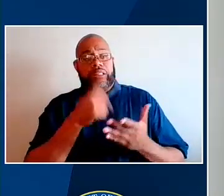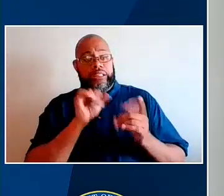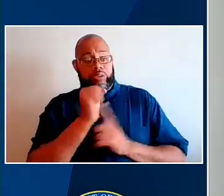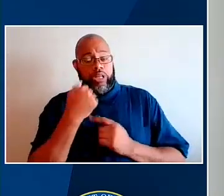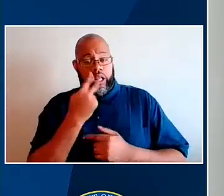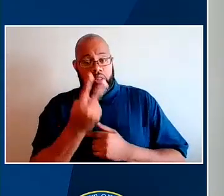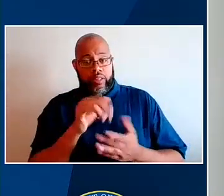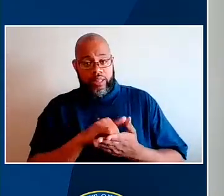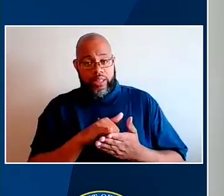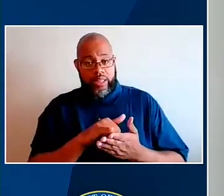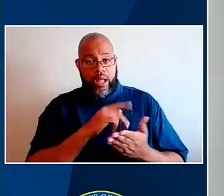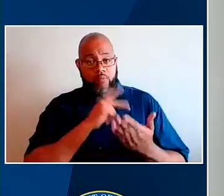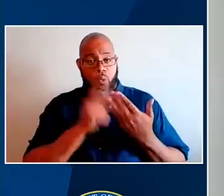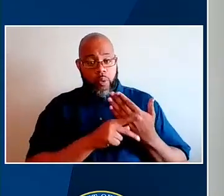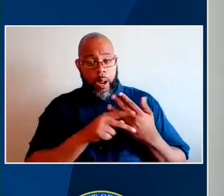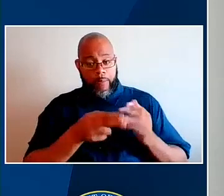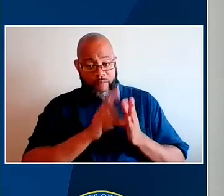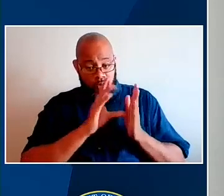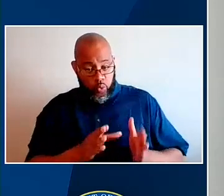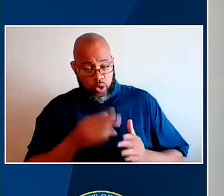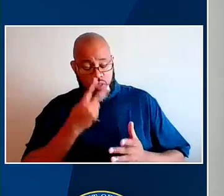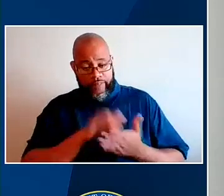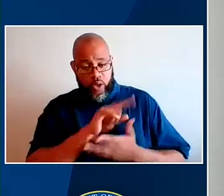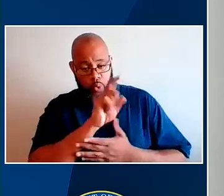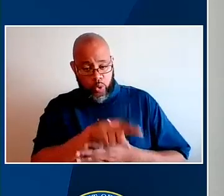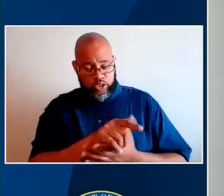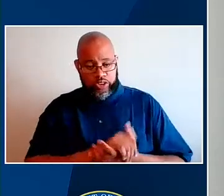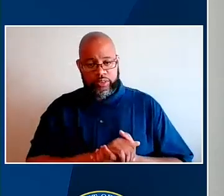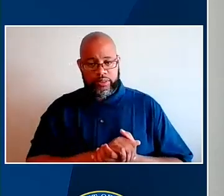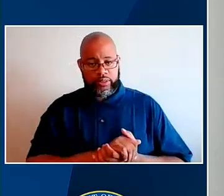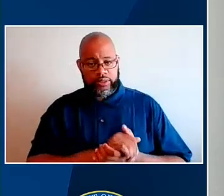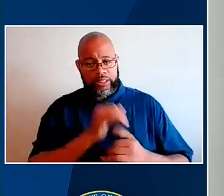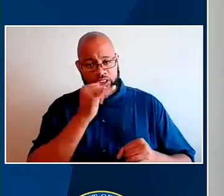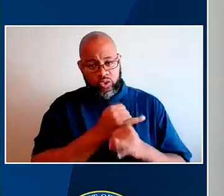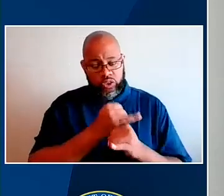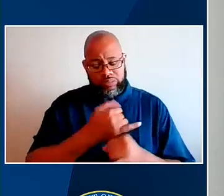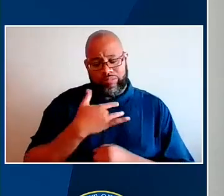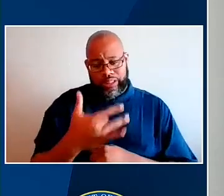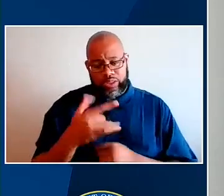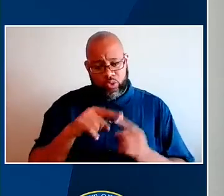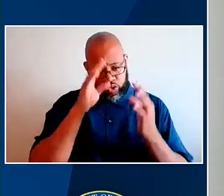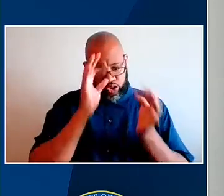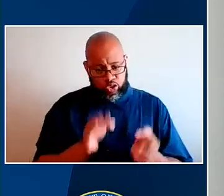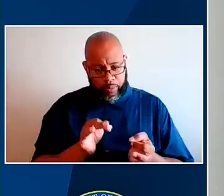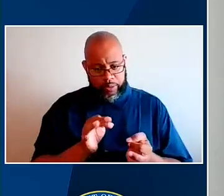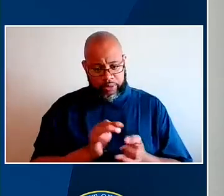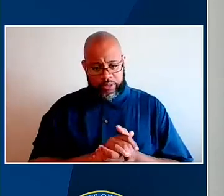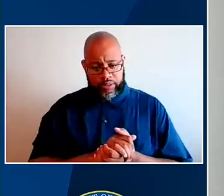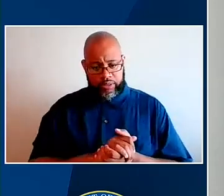as a program reviewer and in questions, the institution tends to determine this